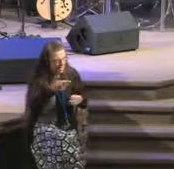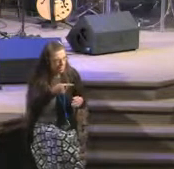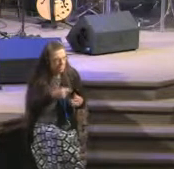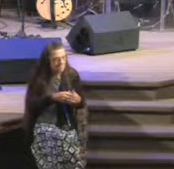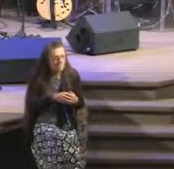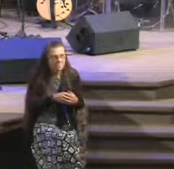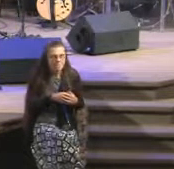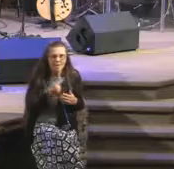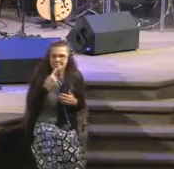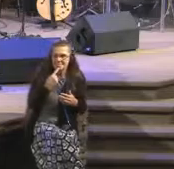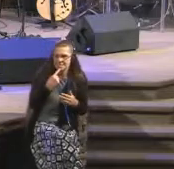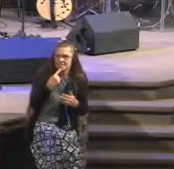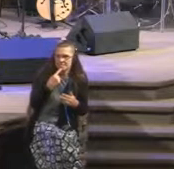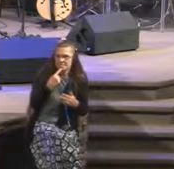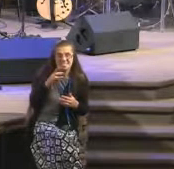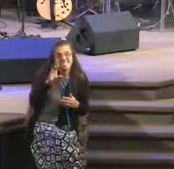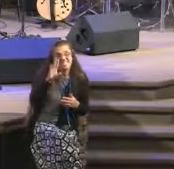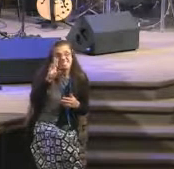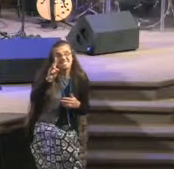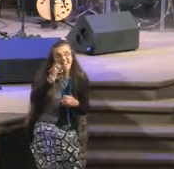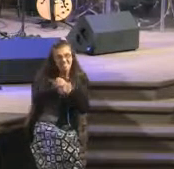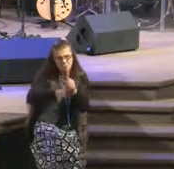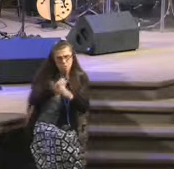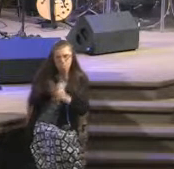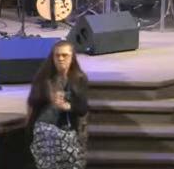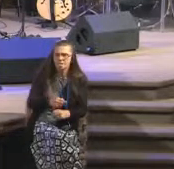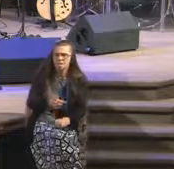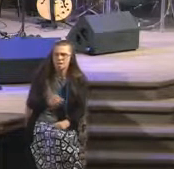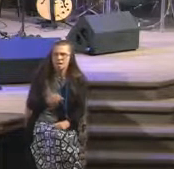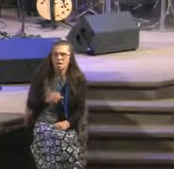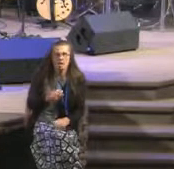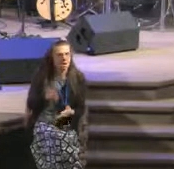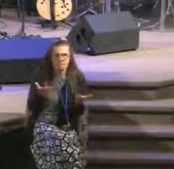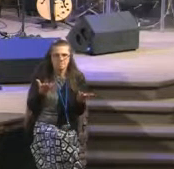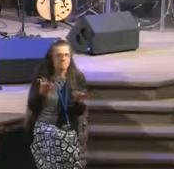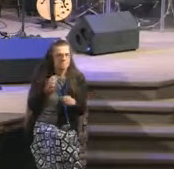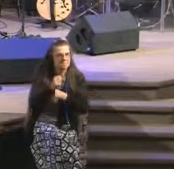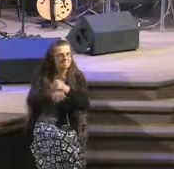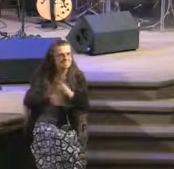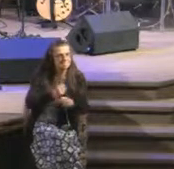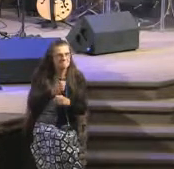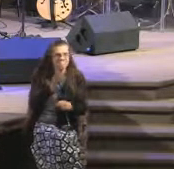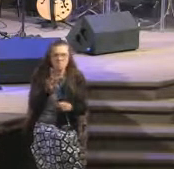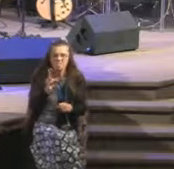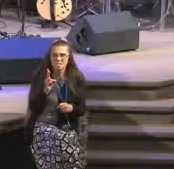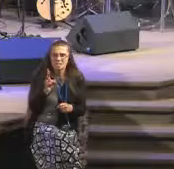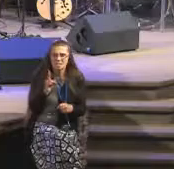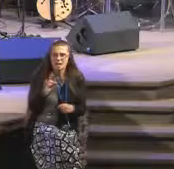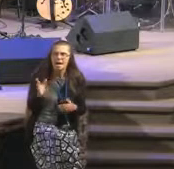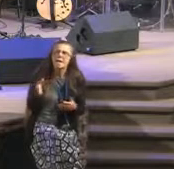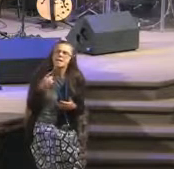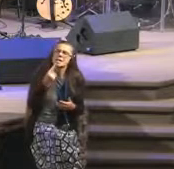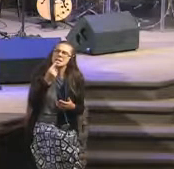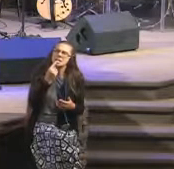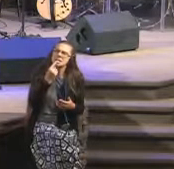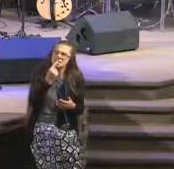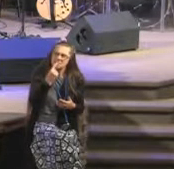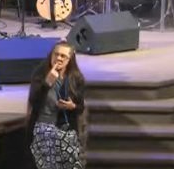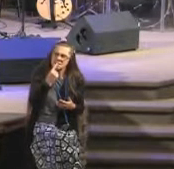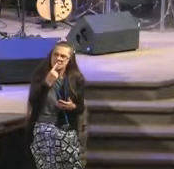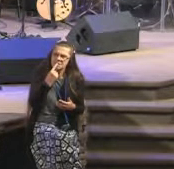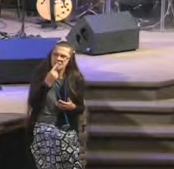said, 7 years old, as only a 7-year-old could describe it, it tastes like your feet